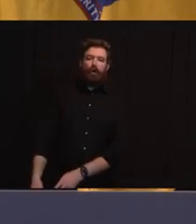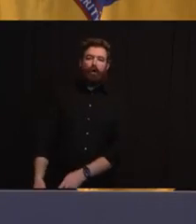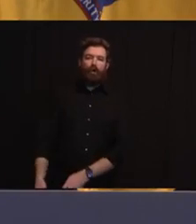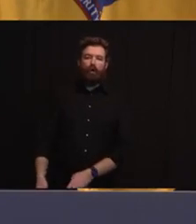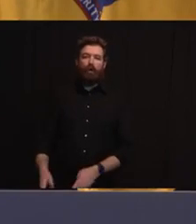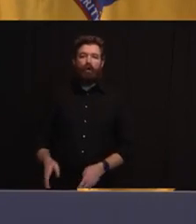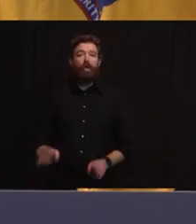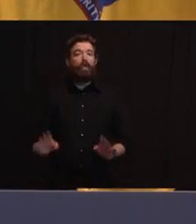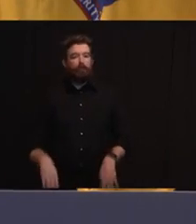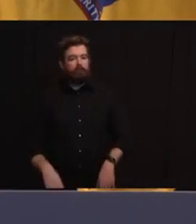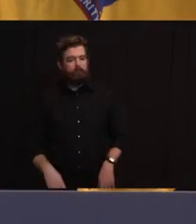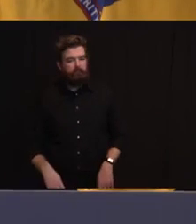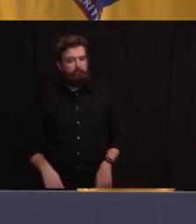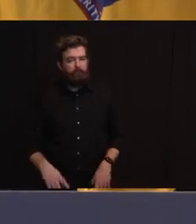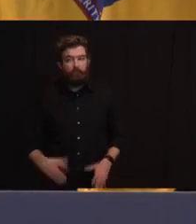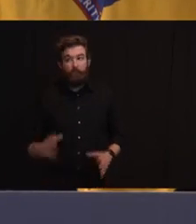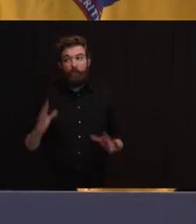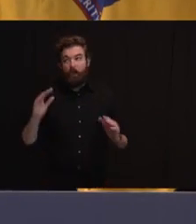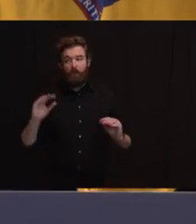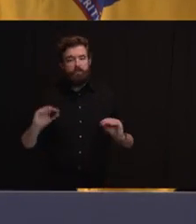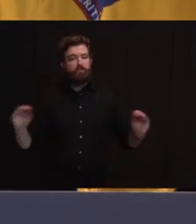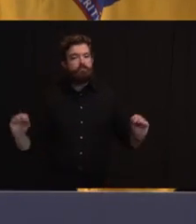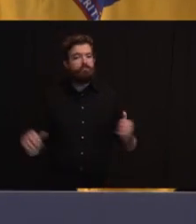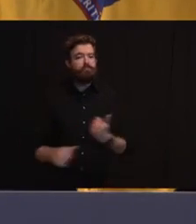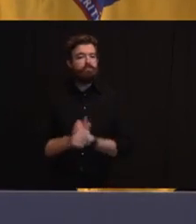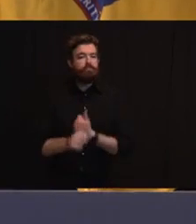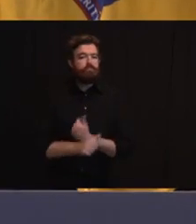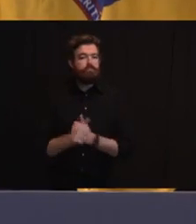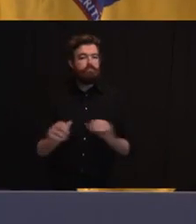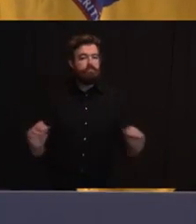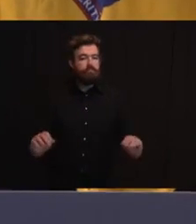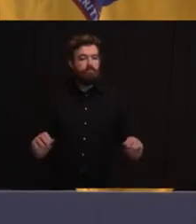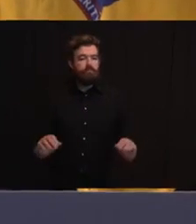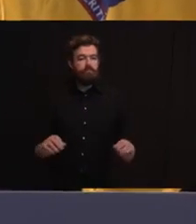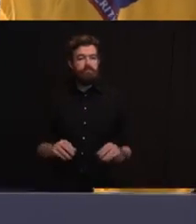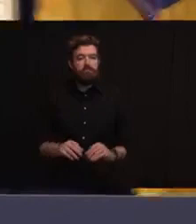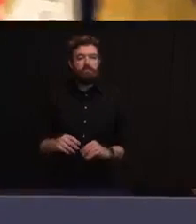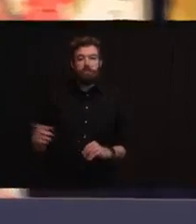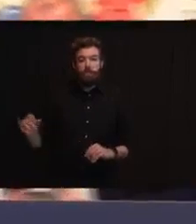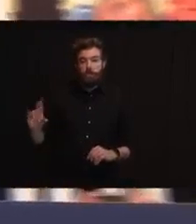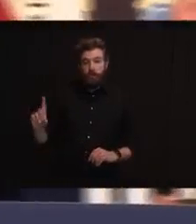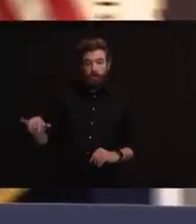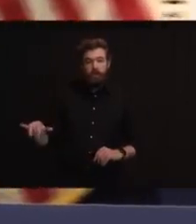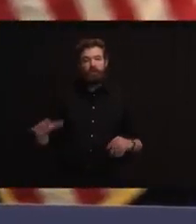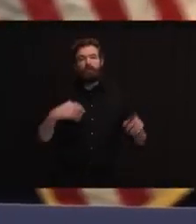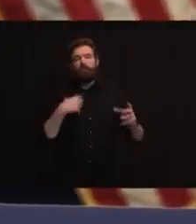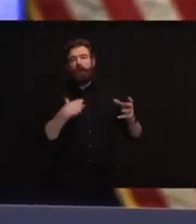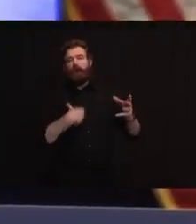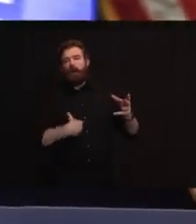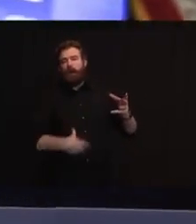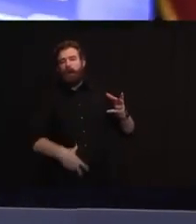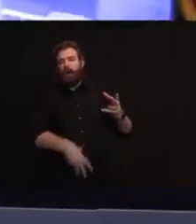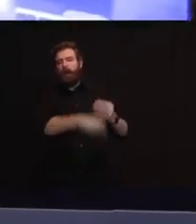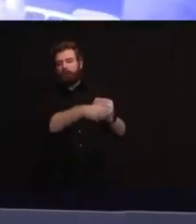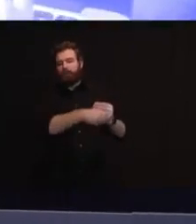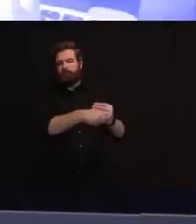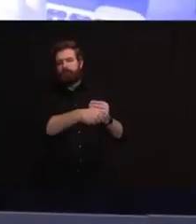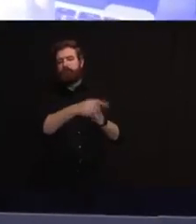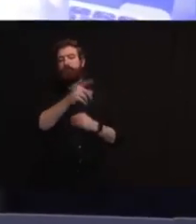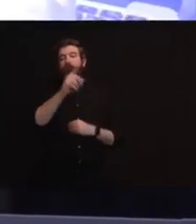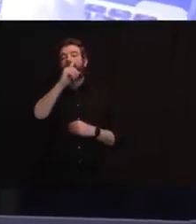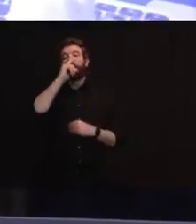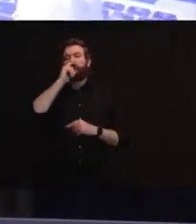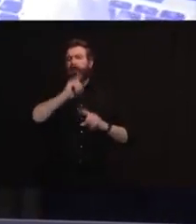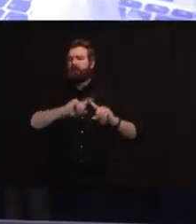I believe that is where they are. Anything else you want to add, Judy? Yeah, please? I do want to make a distinction between the mega sites and the county